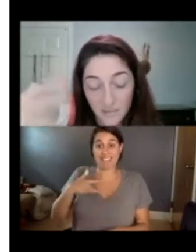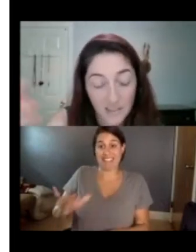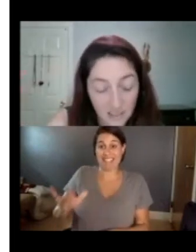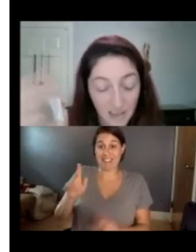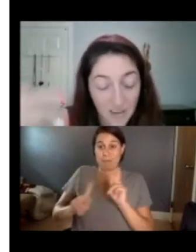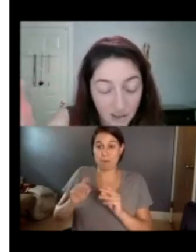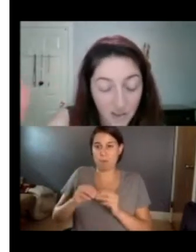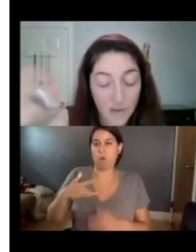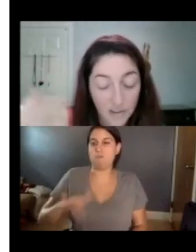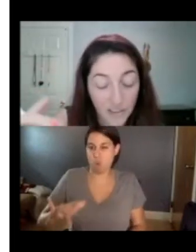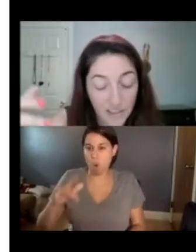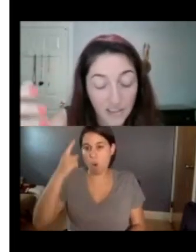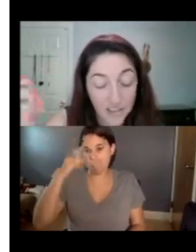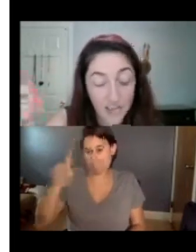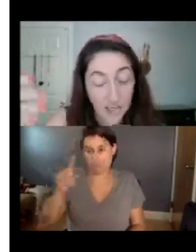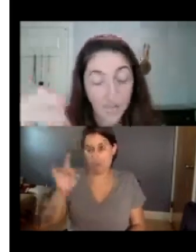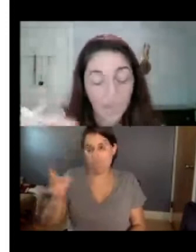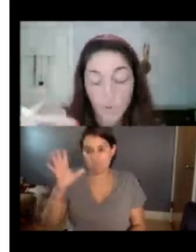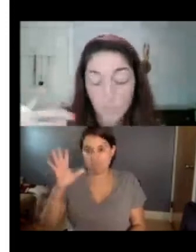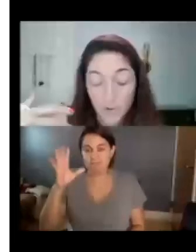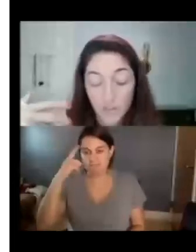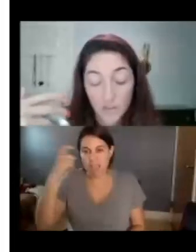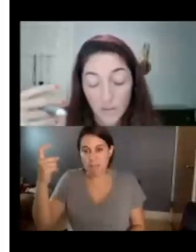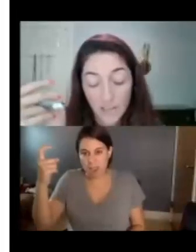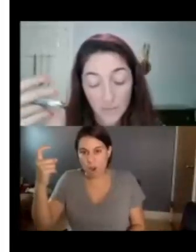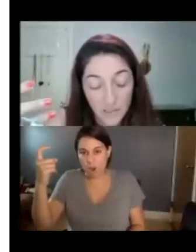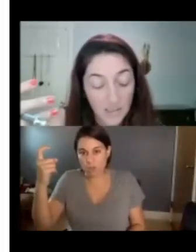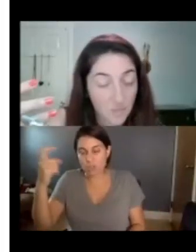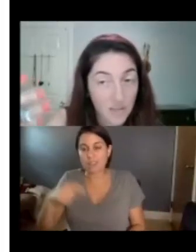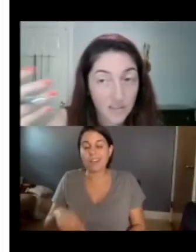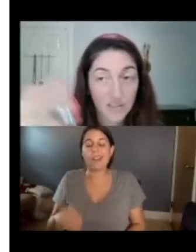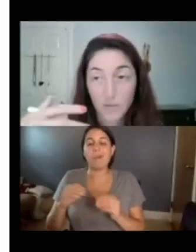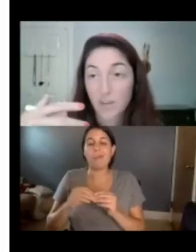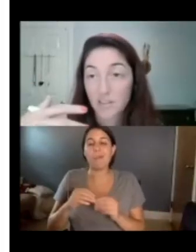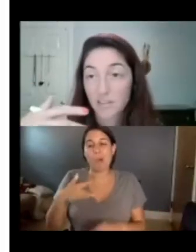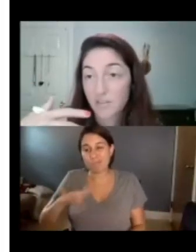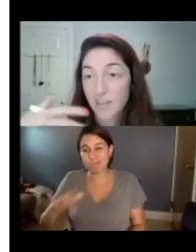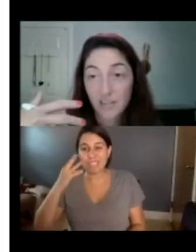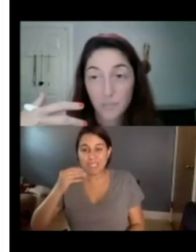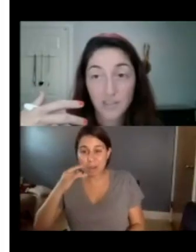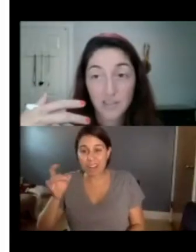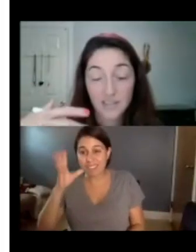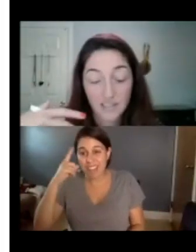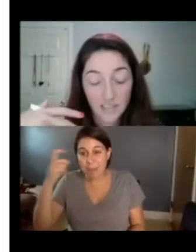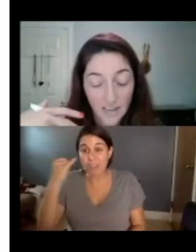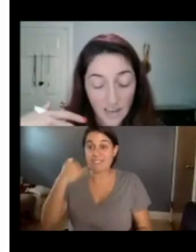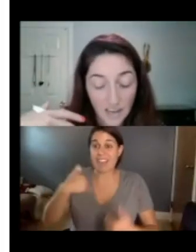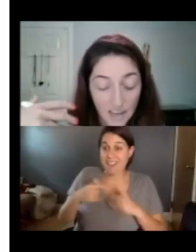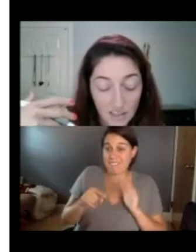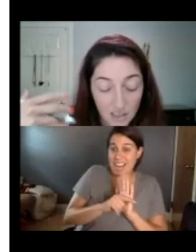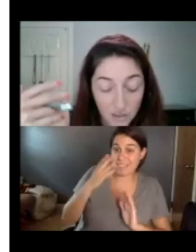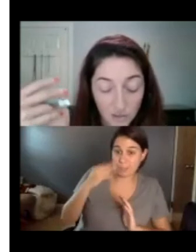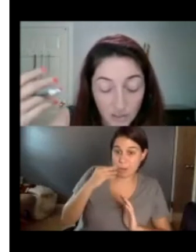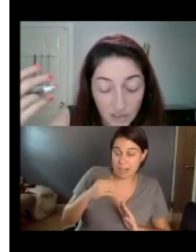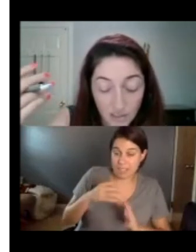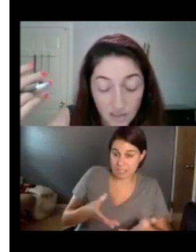that vicious cycle I talked about earlier. They're more prone to experience nightmares in response to negative experiences